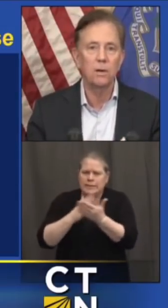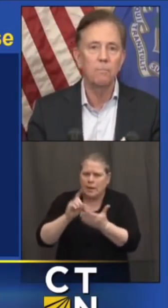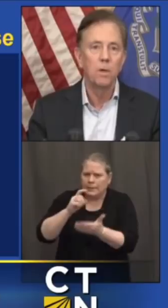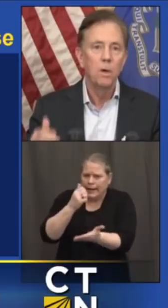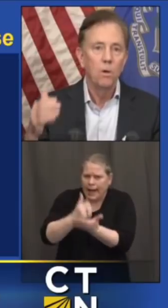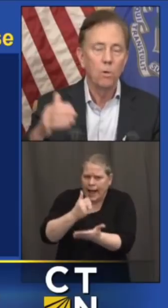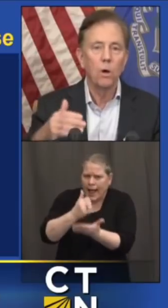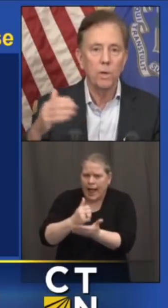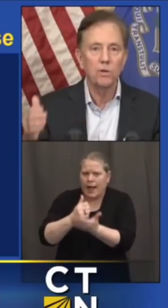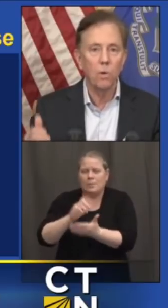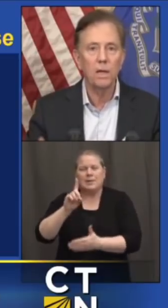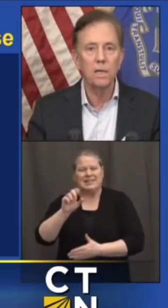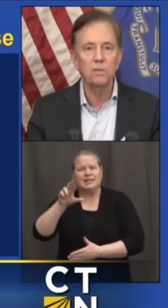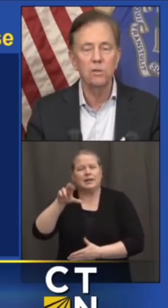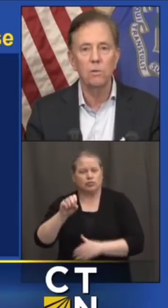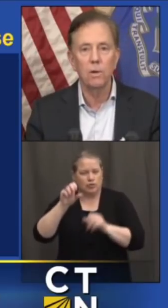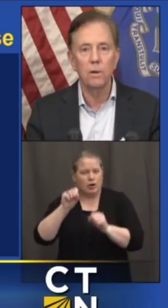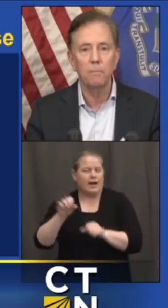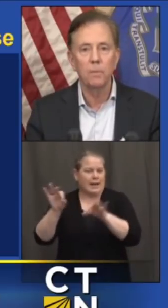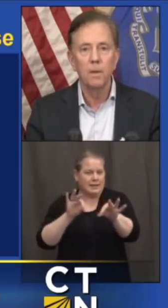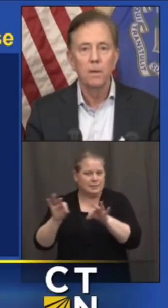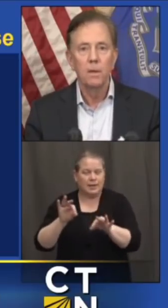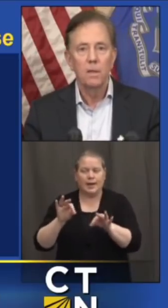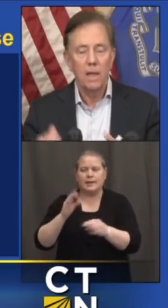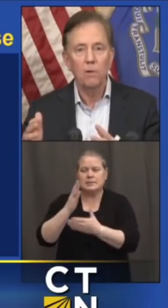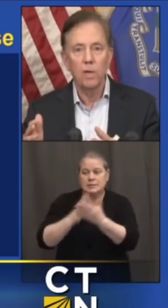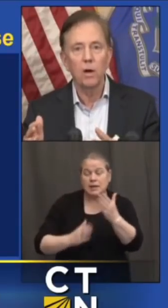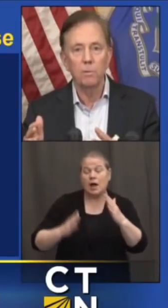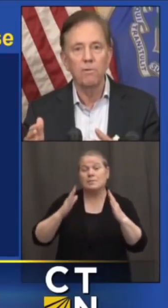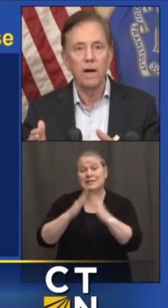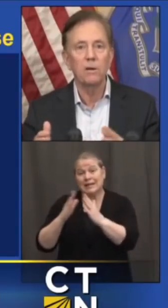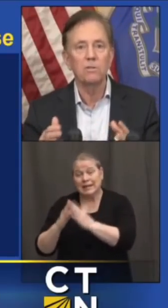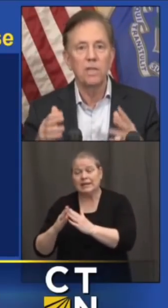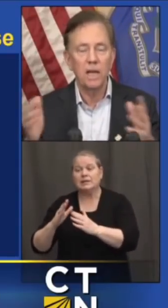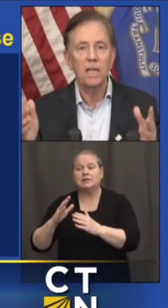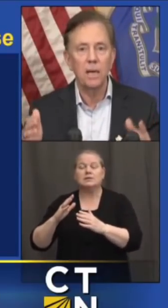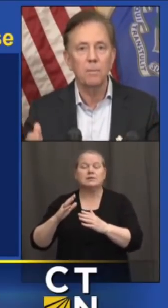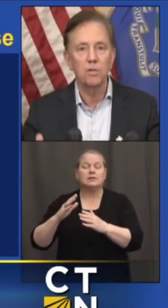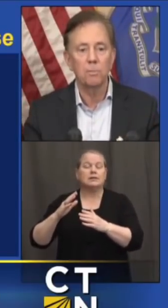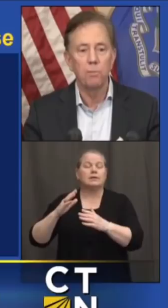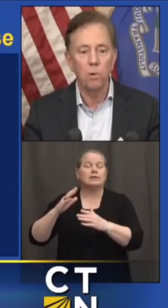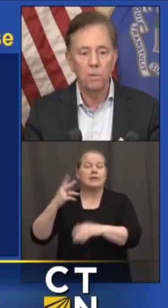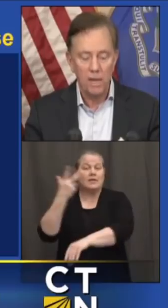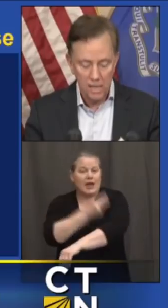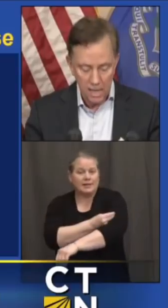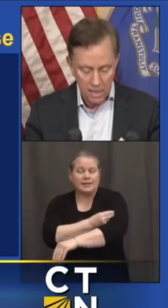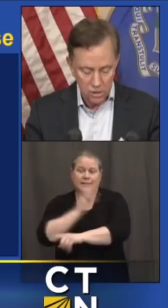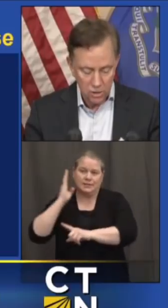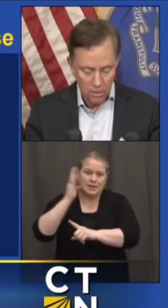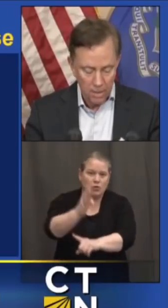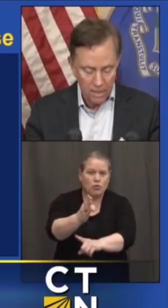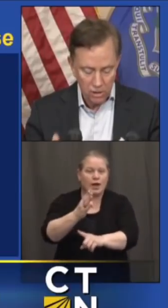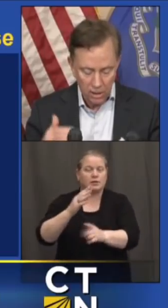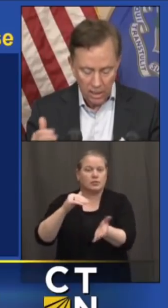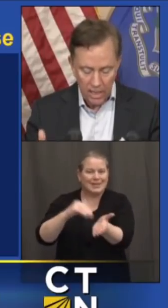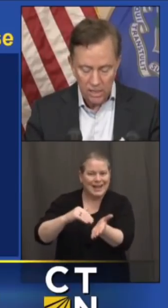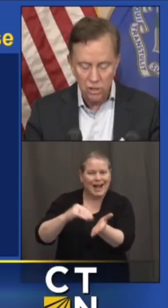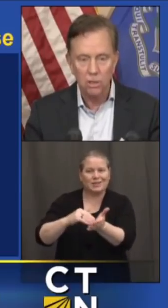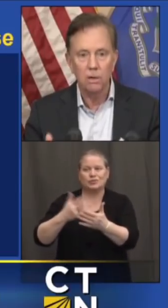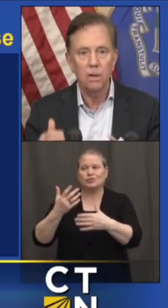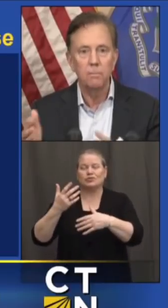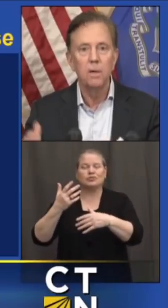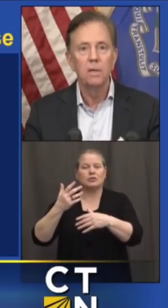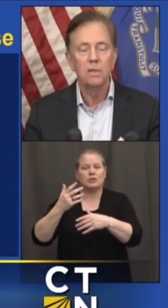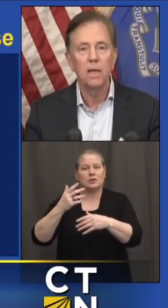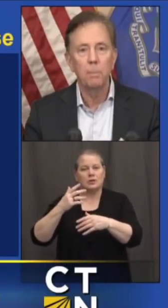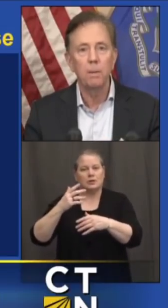cities, we're going directly to the healthcare providers, getting them the support they need so that it makes it a little